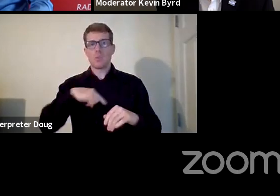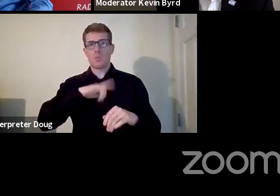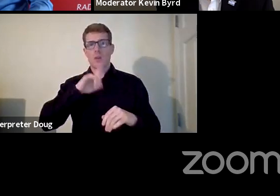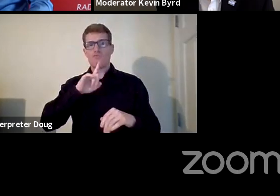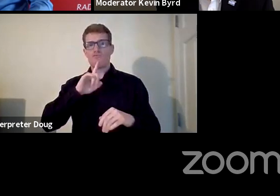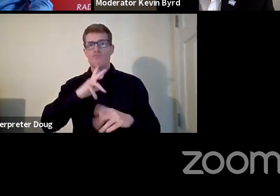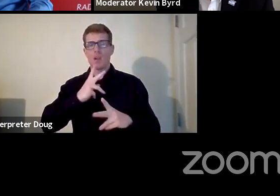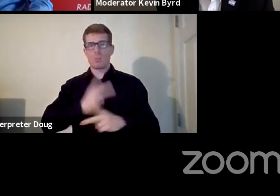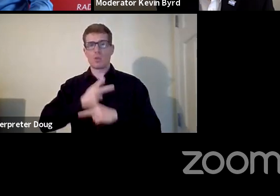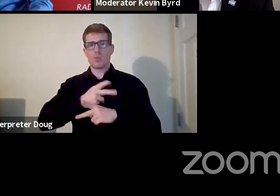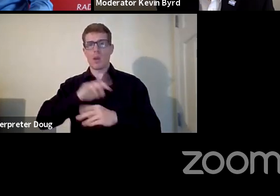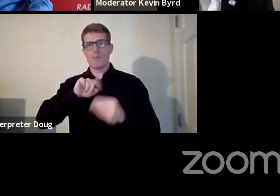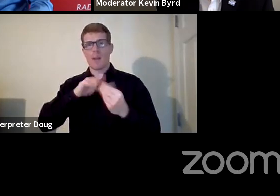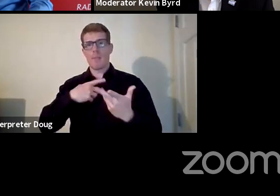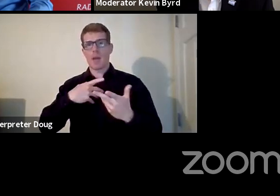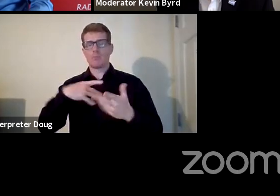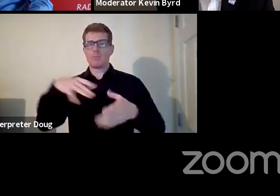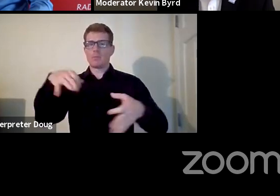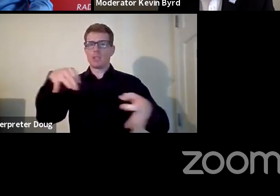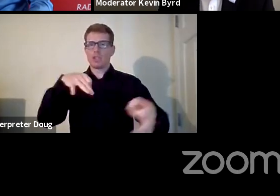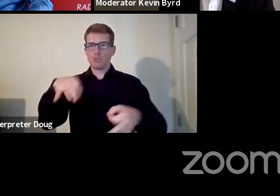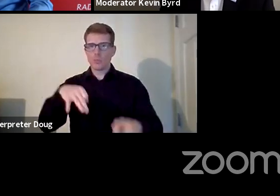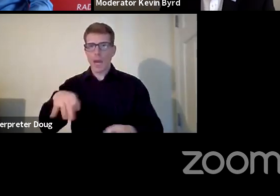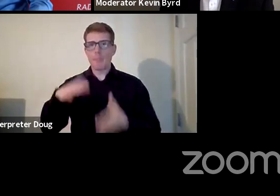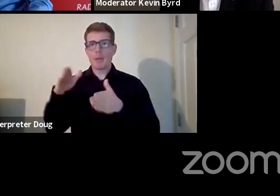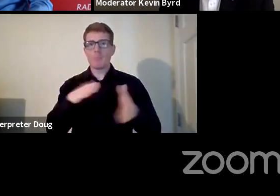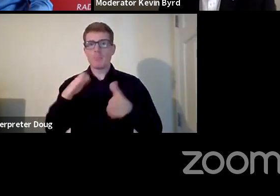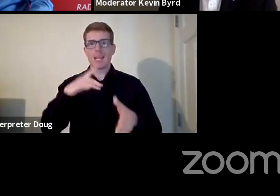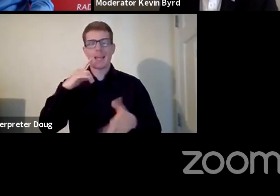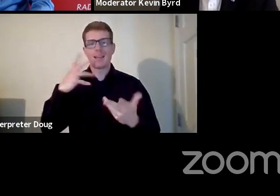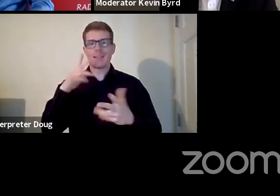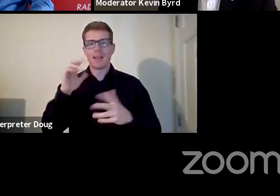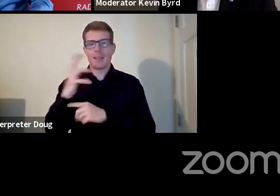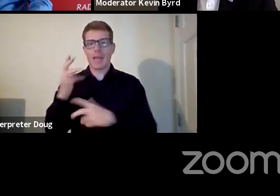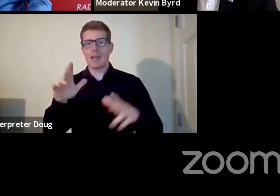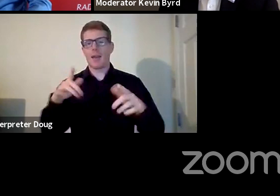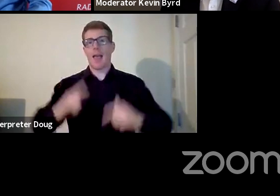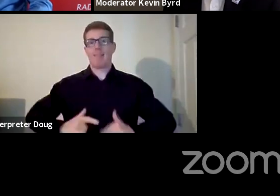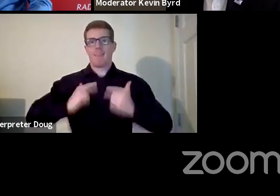describing our plan as a living document and not something that is static.